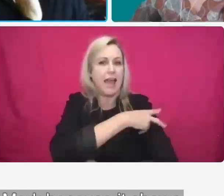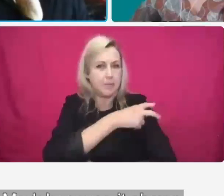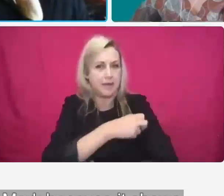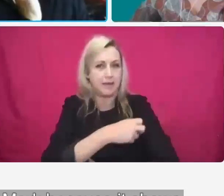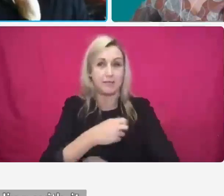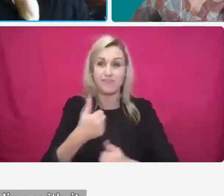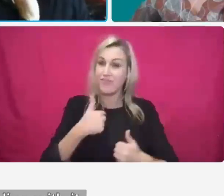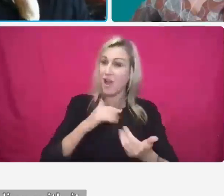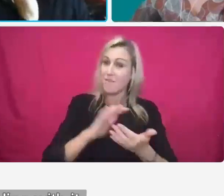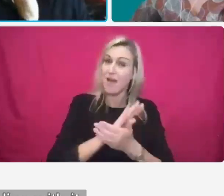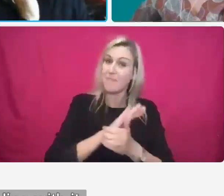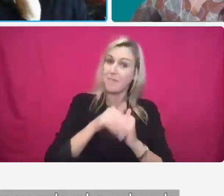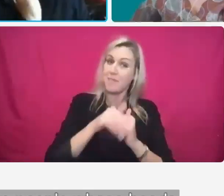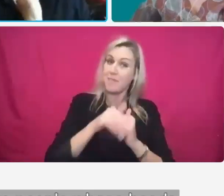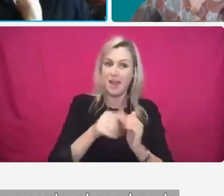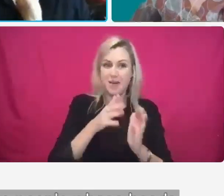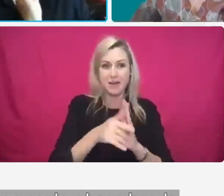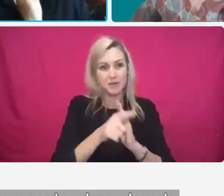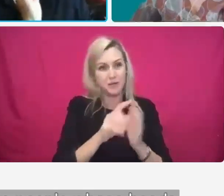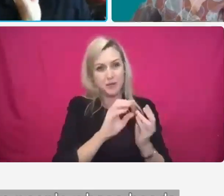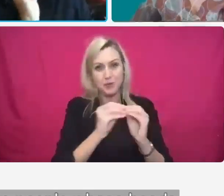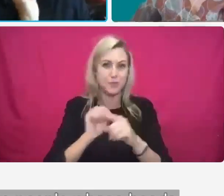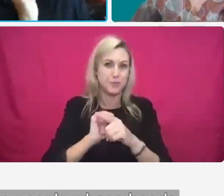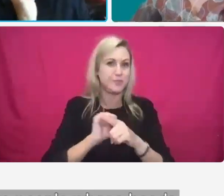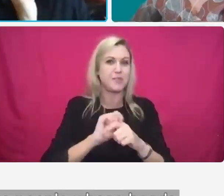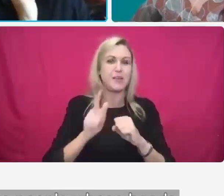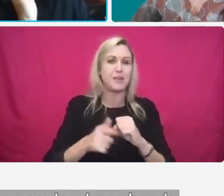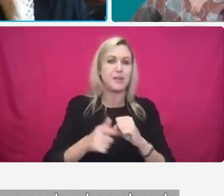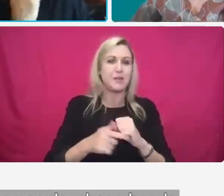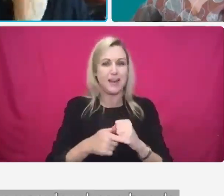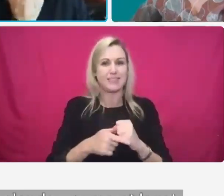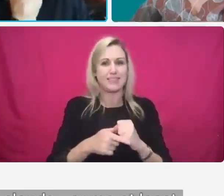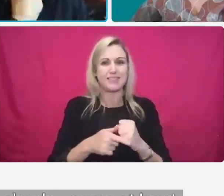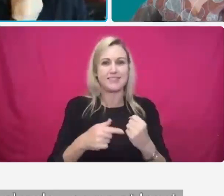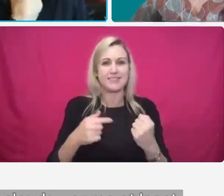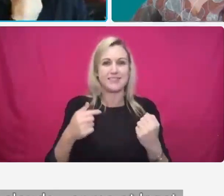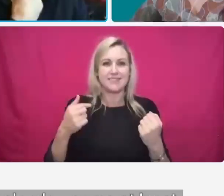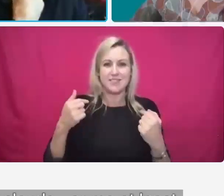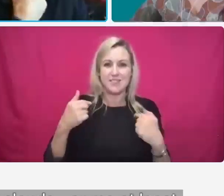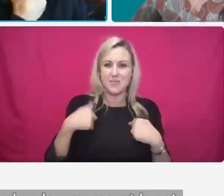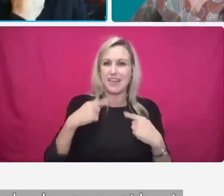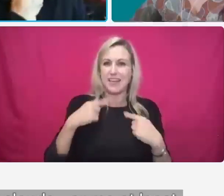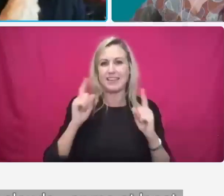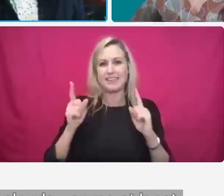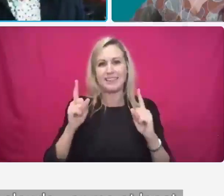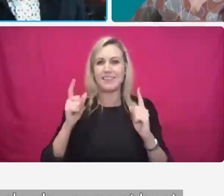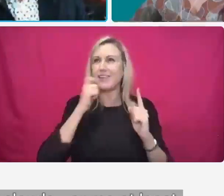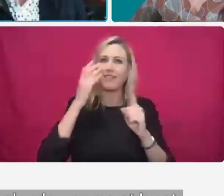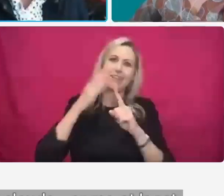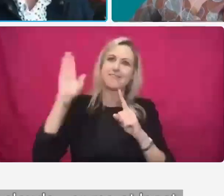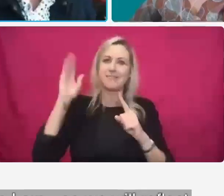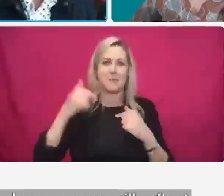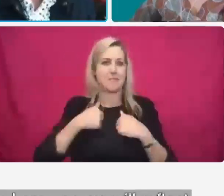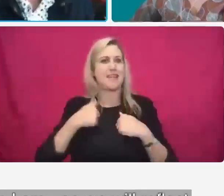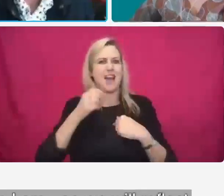me, Mark, because it shows you're grappling with it. But you are talking to two people whose heads sometimes can be in the clouds. Well, me at